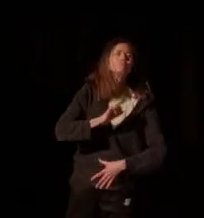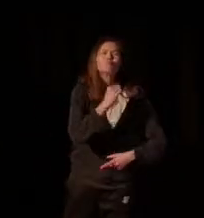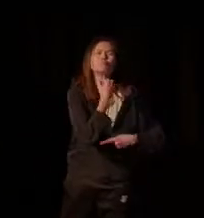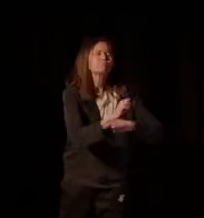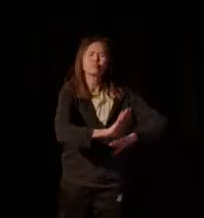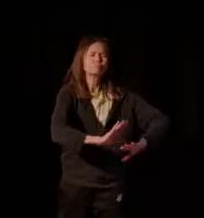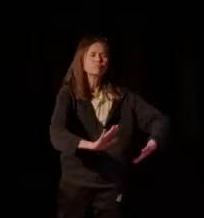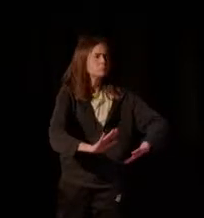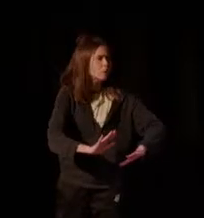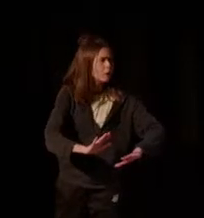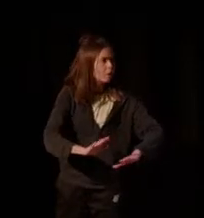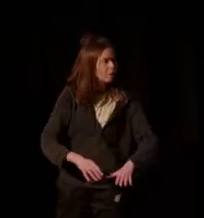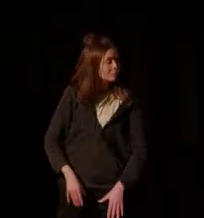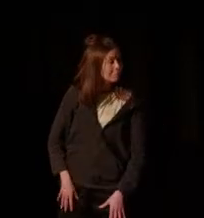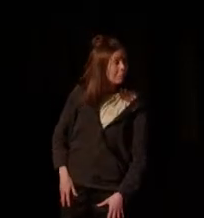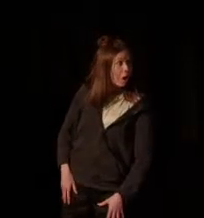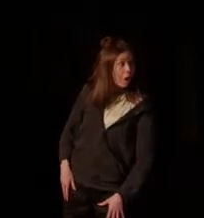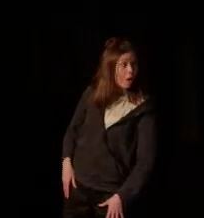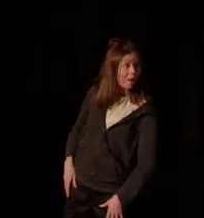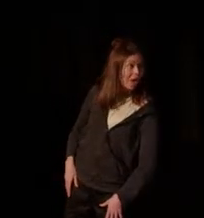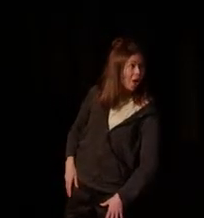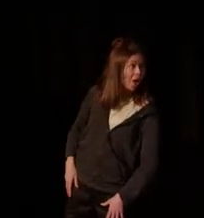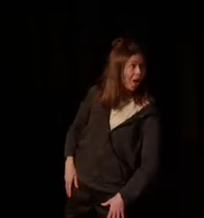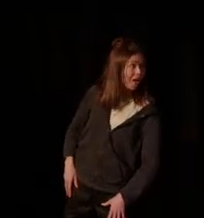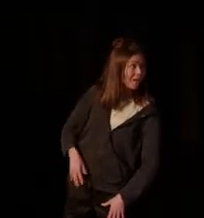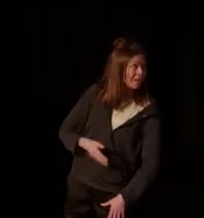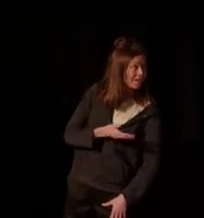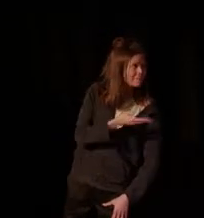Hermione, you've never signed to a better purpose.